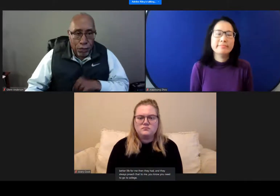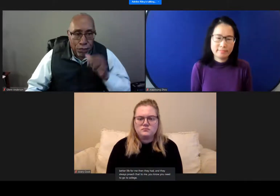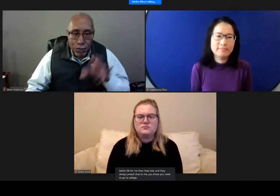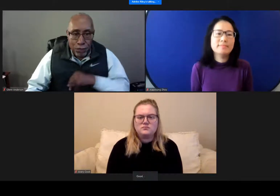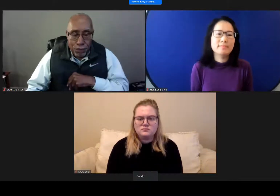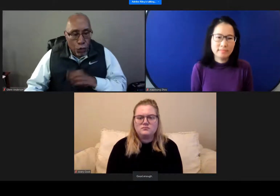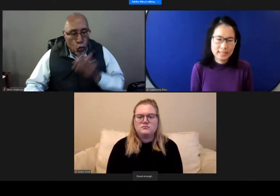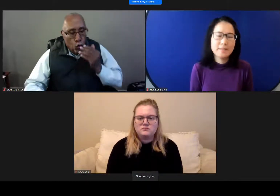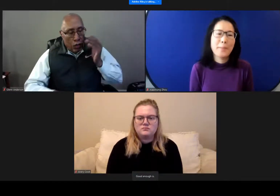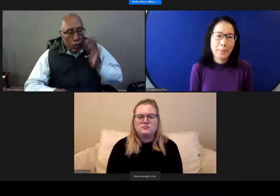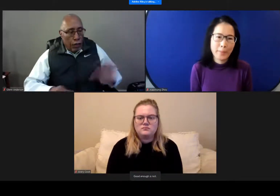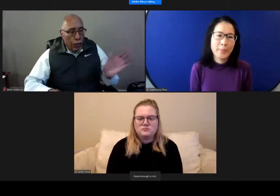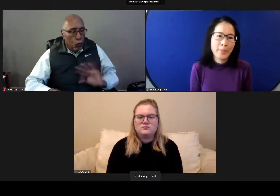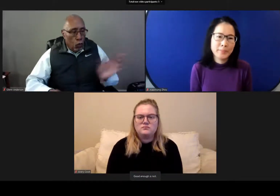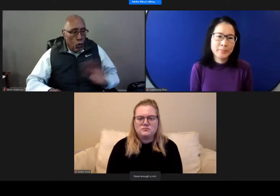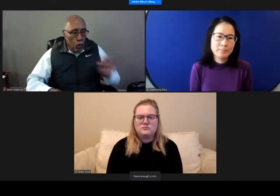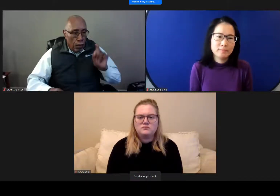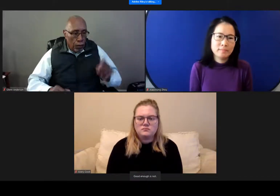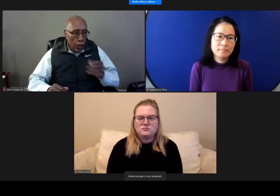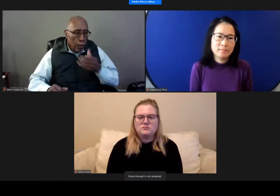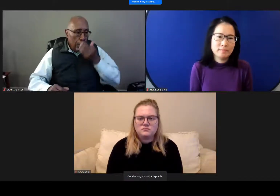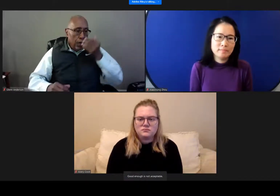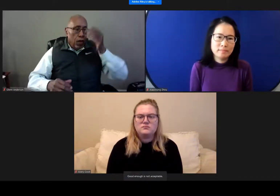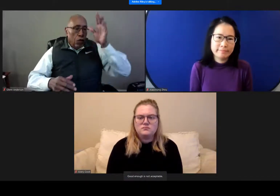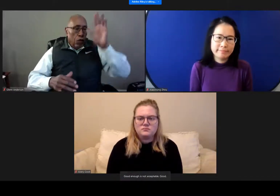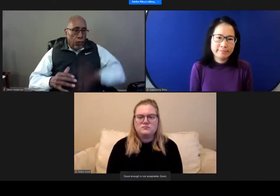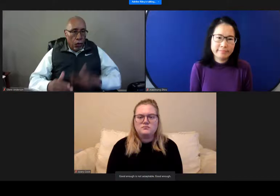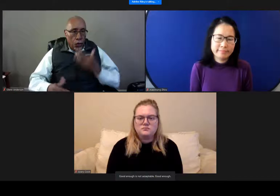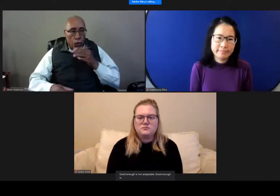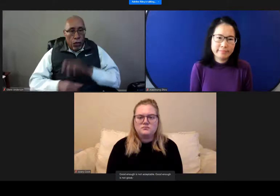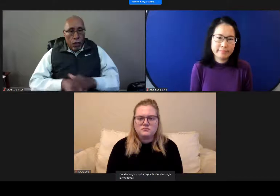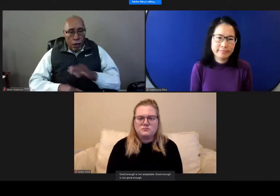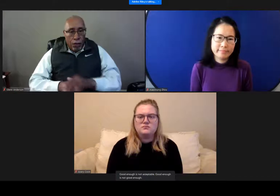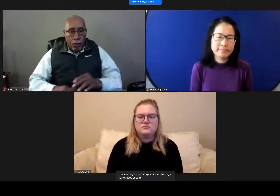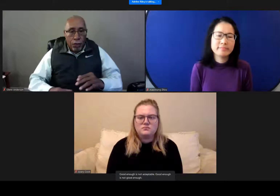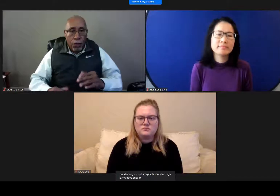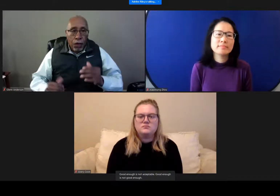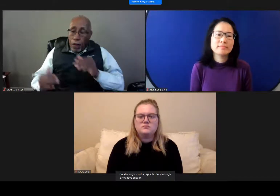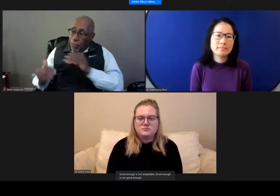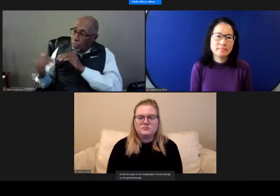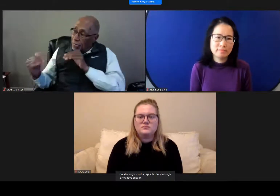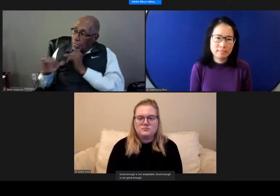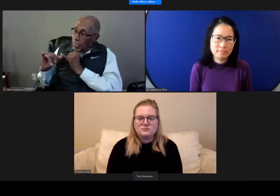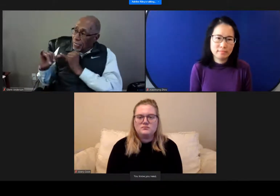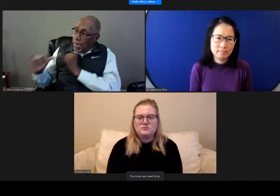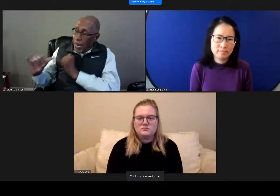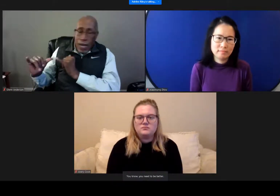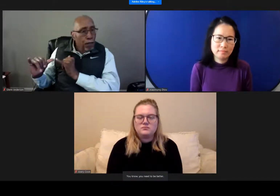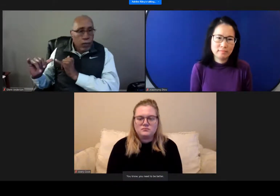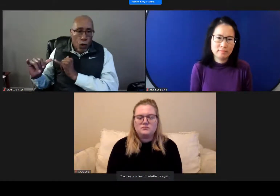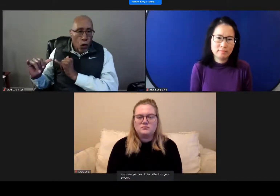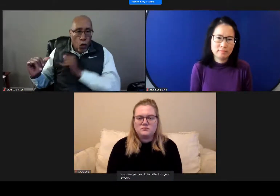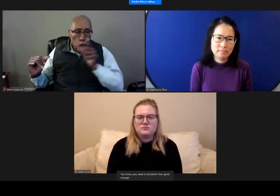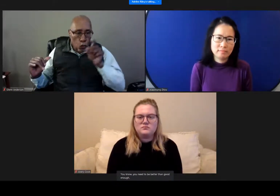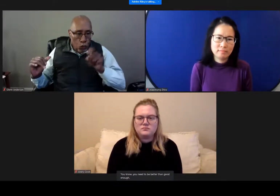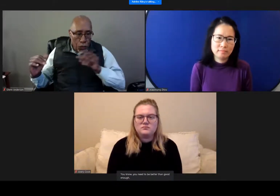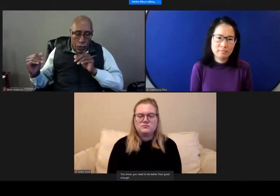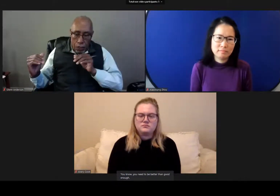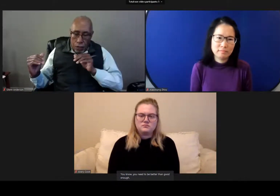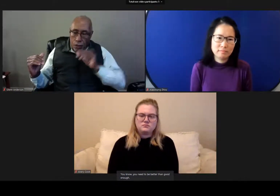Good enough is not acceptable. Good enough is not good enough. You need to be better than good enough.